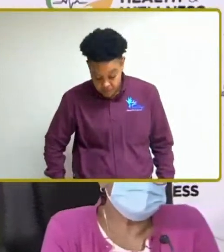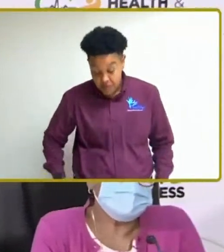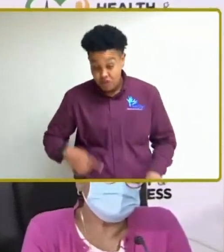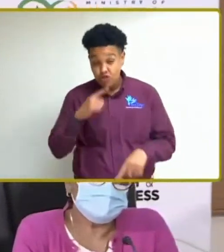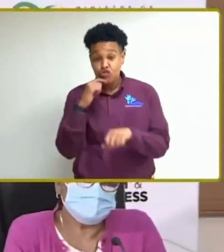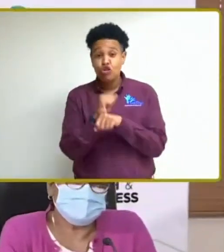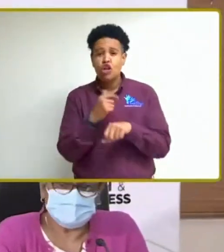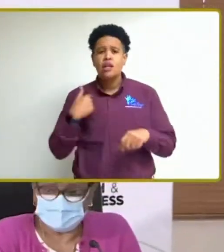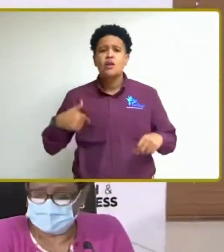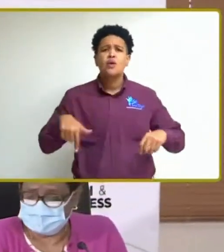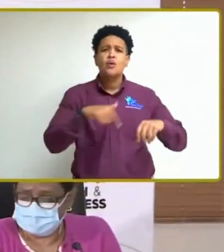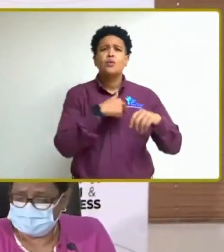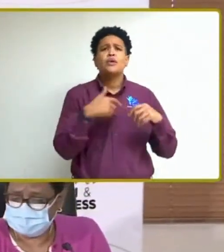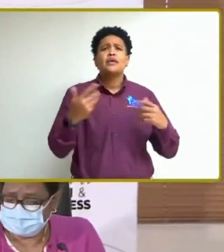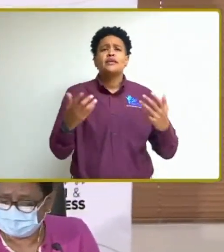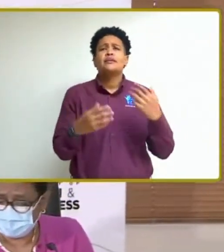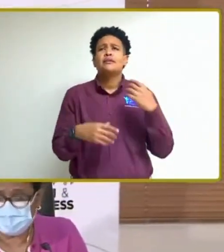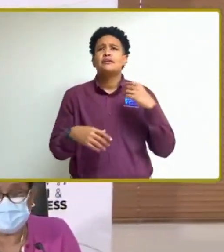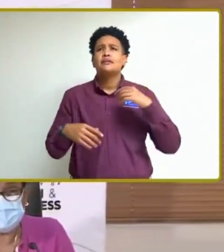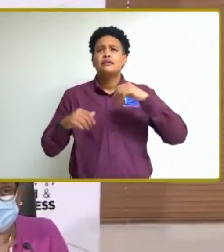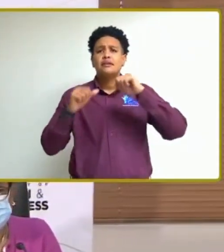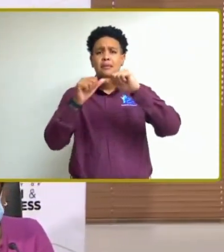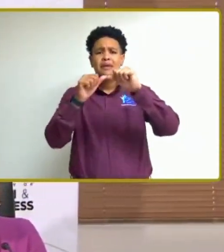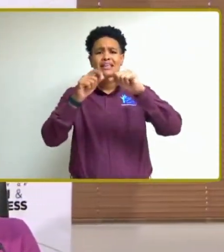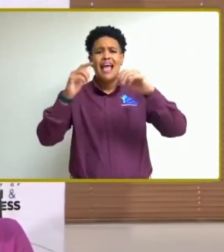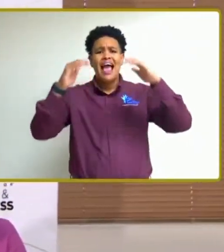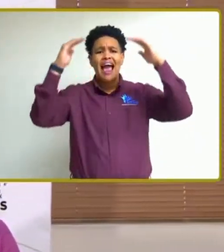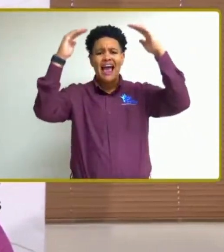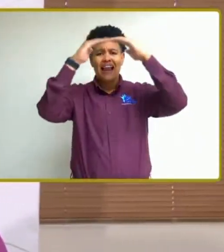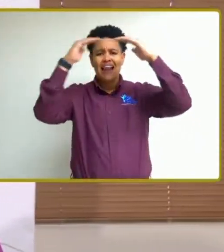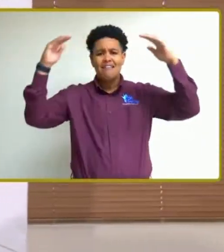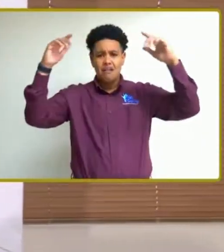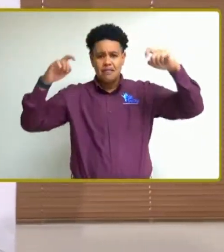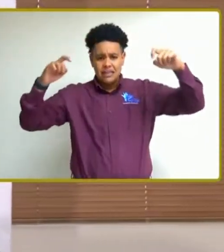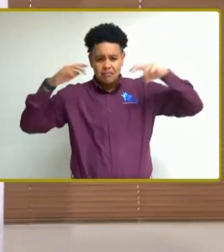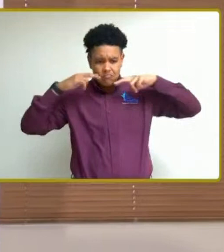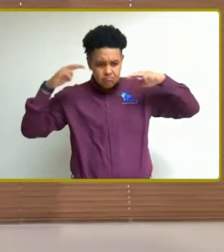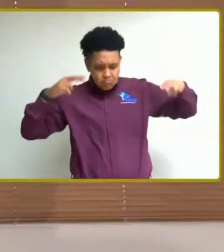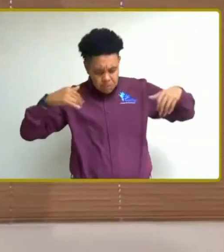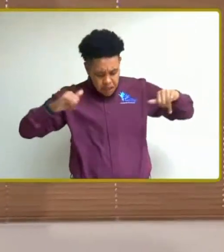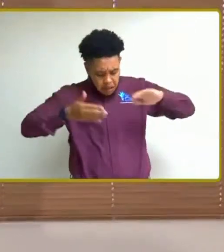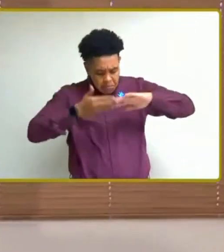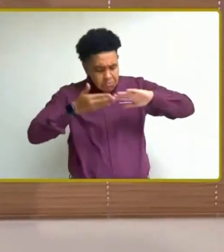Certainly, we are maintaining a high level of testing still,